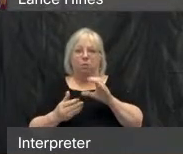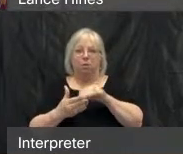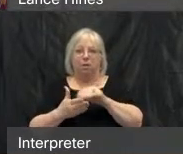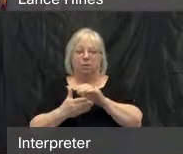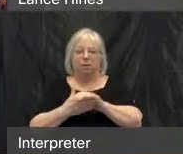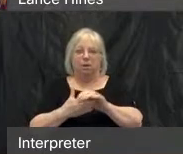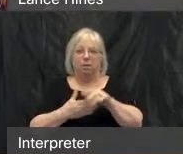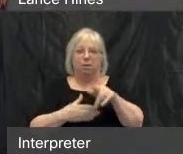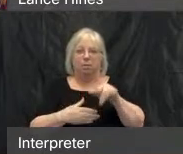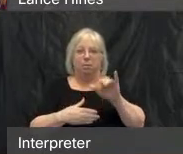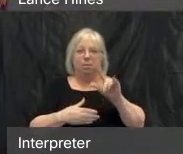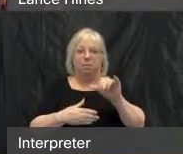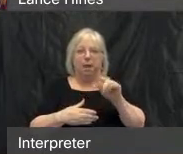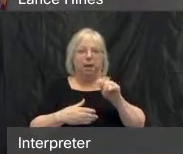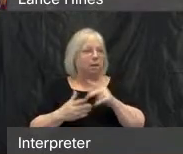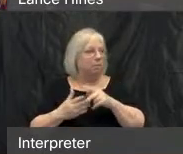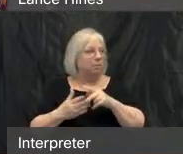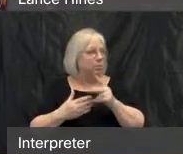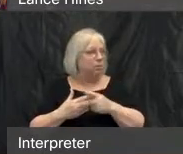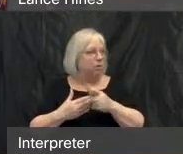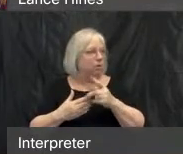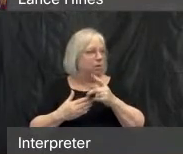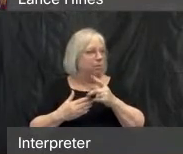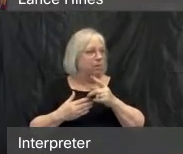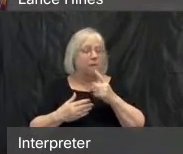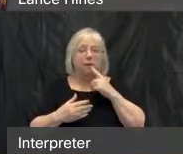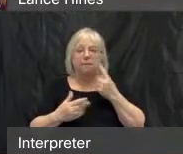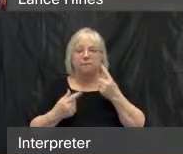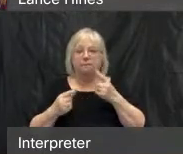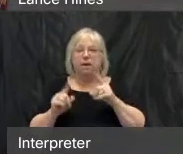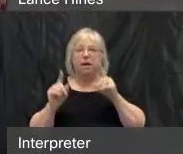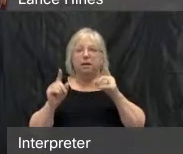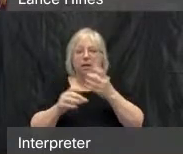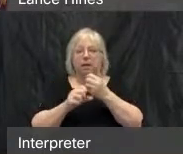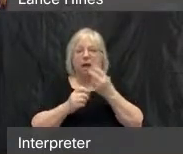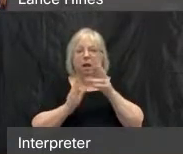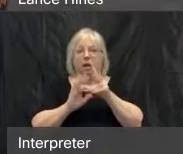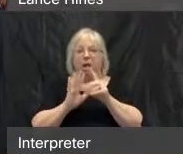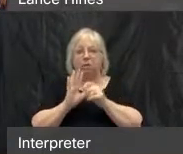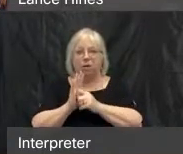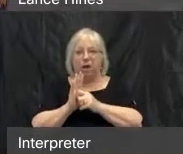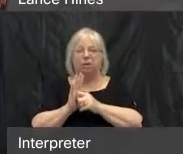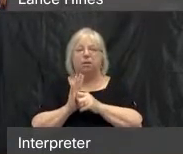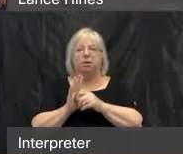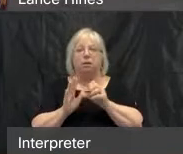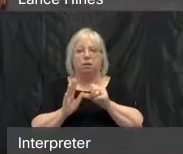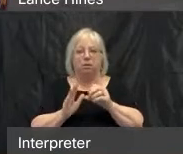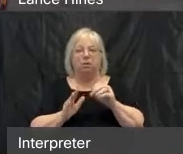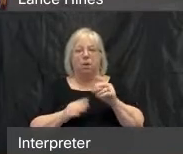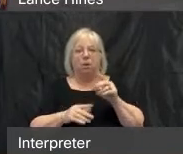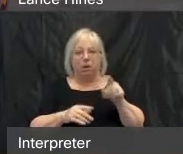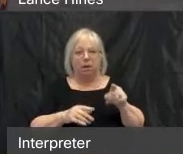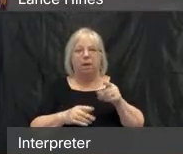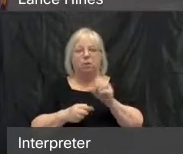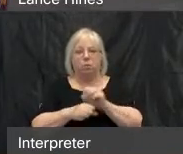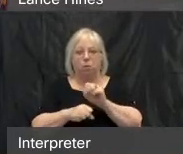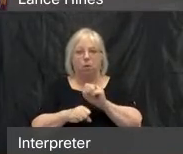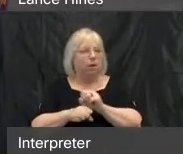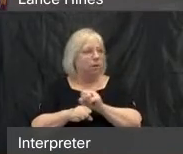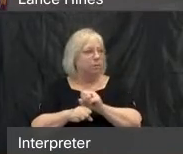pilot project on hauling. We finally got a contractor on board, so he's working, and we